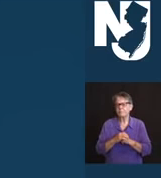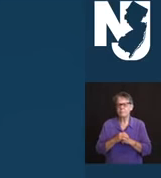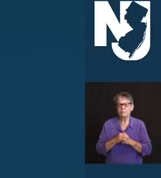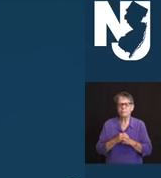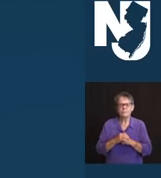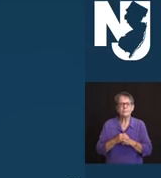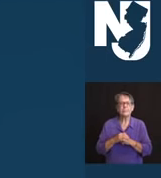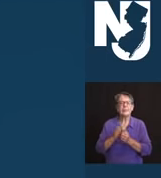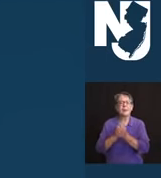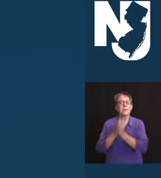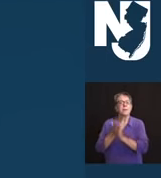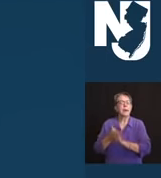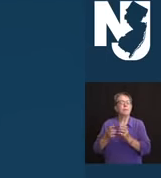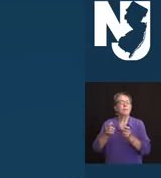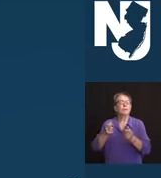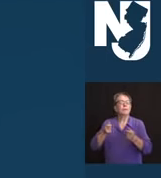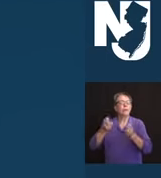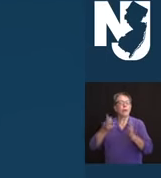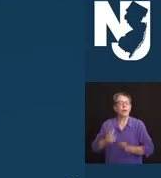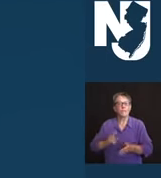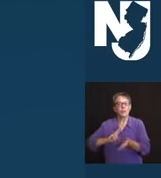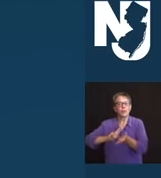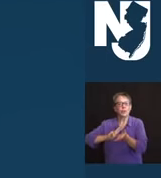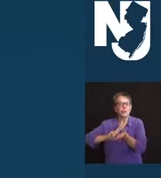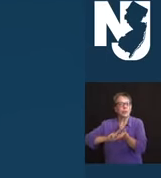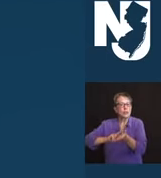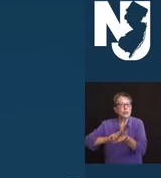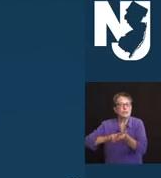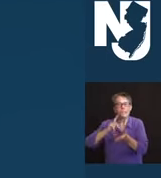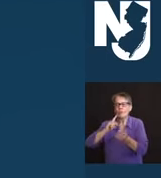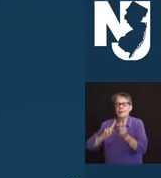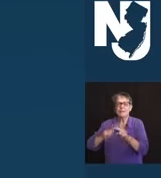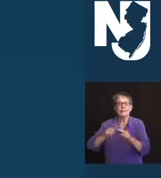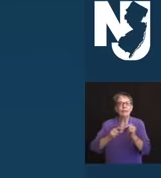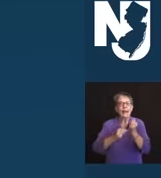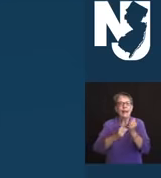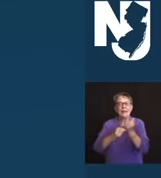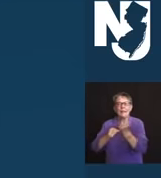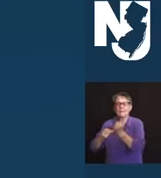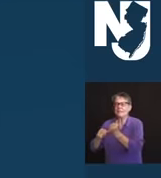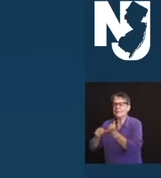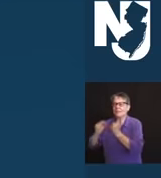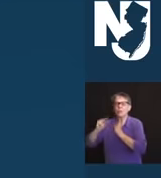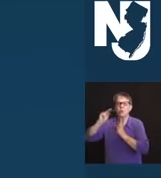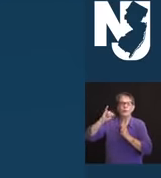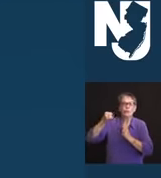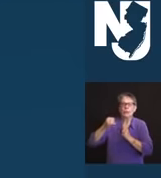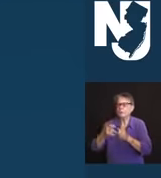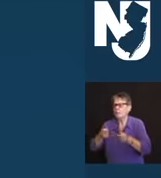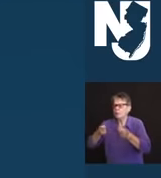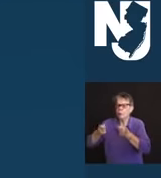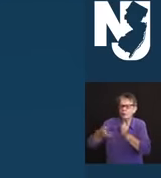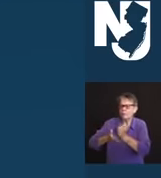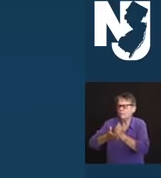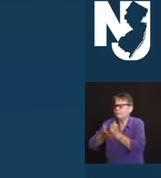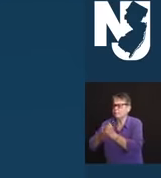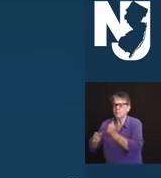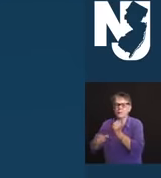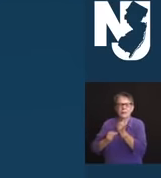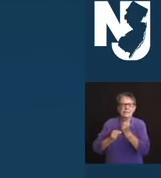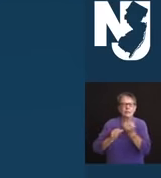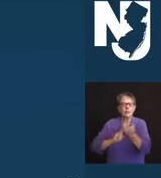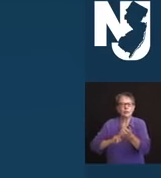multiple long-term care facilities across North Jersey, a profession, Judy, you know well. She is survived by